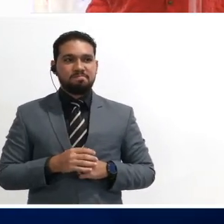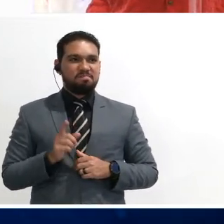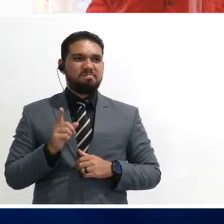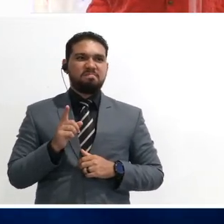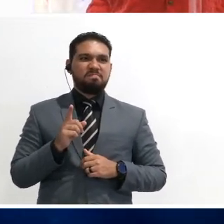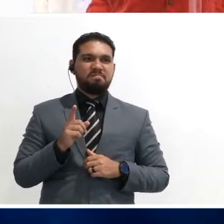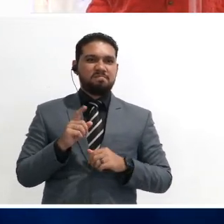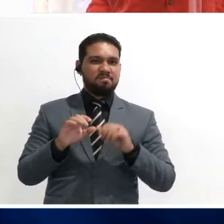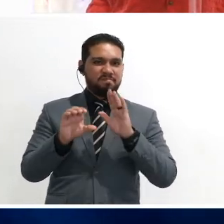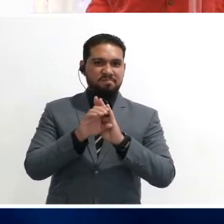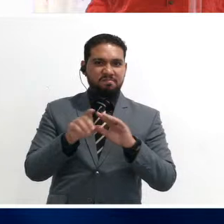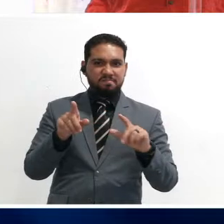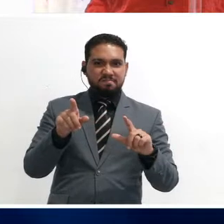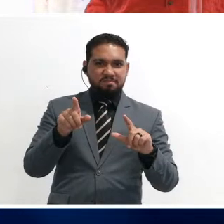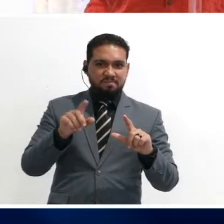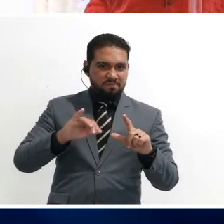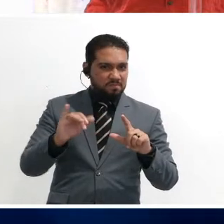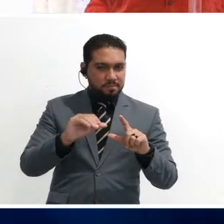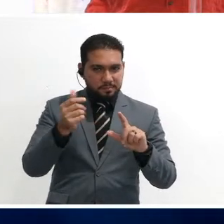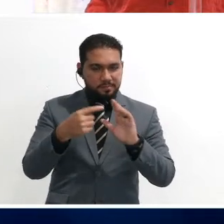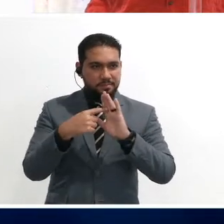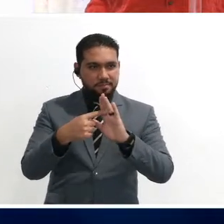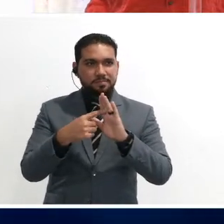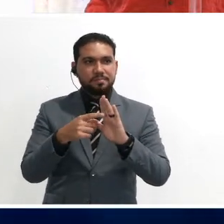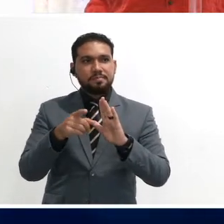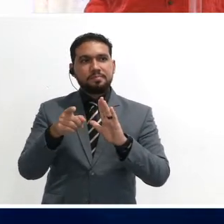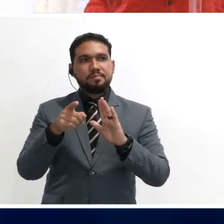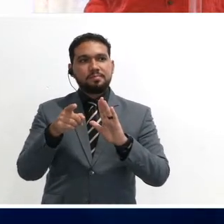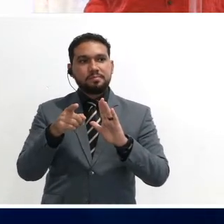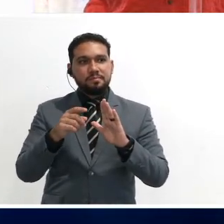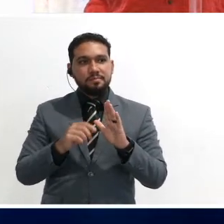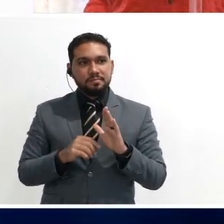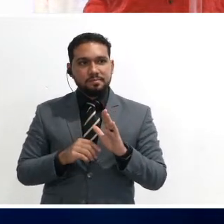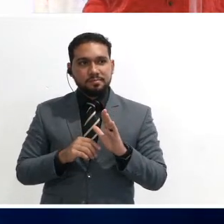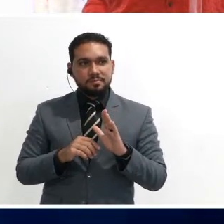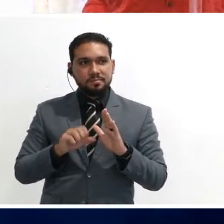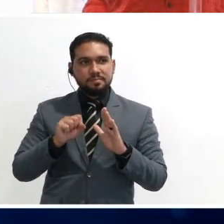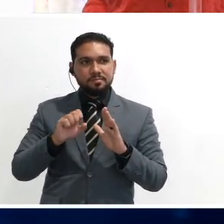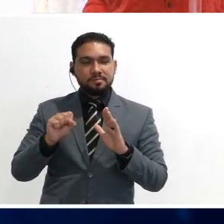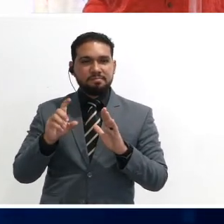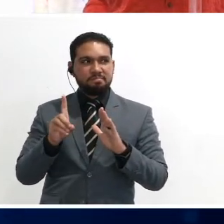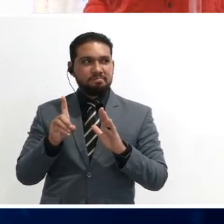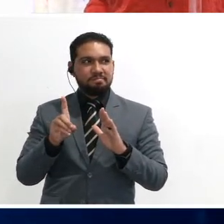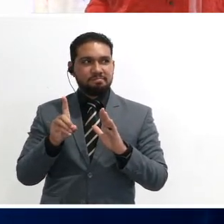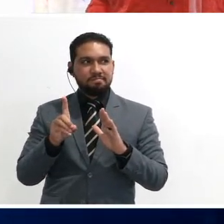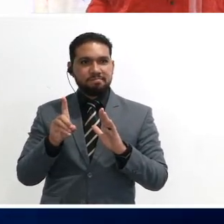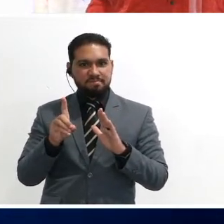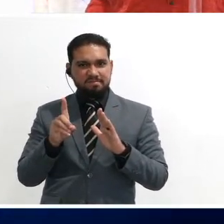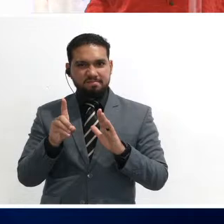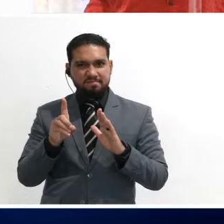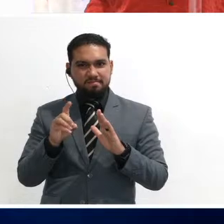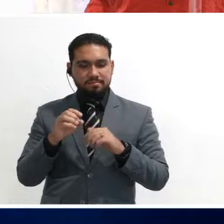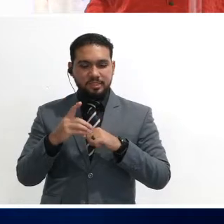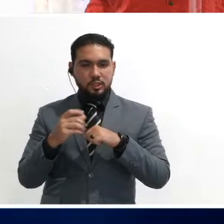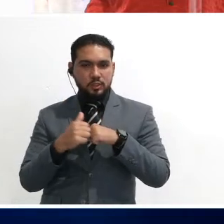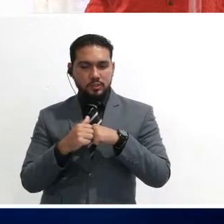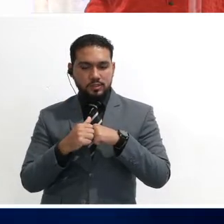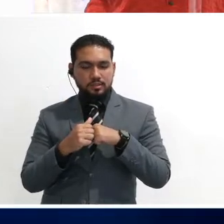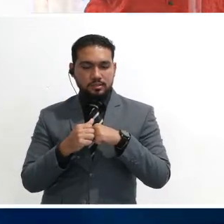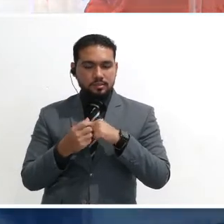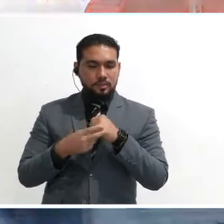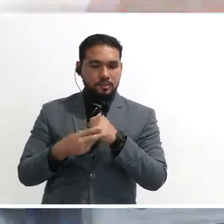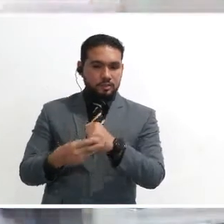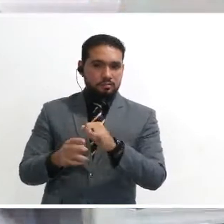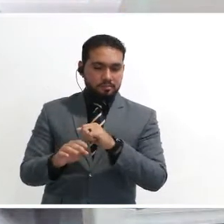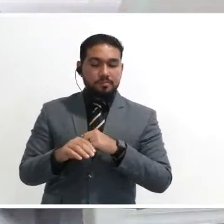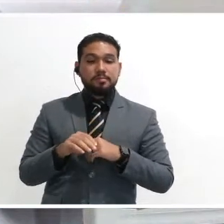And you can see there a lot going on in that package, stacked chips and surface mount passive devices, etc.